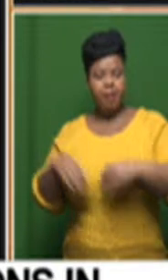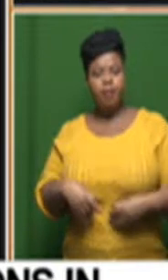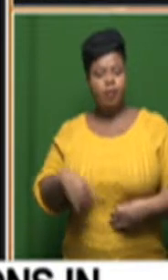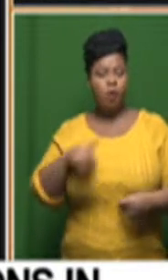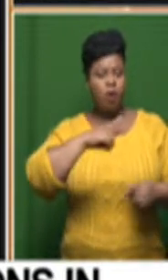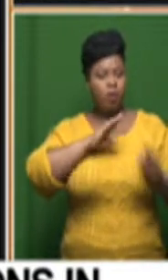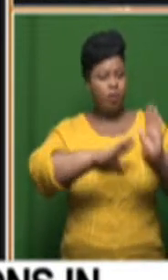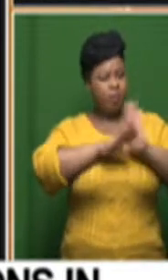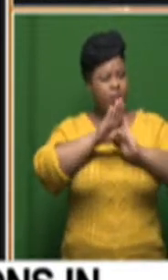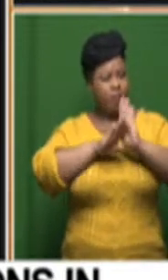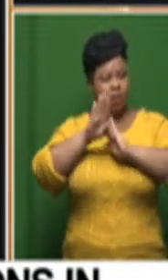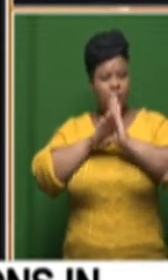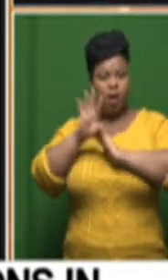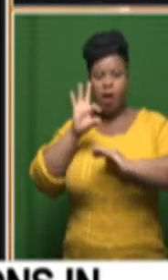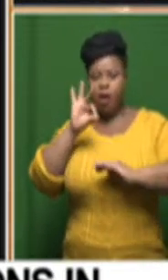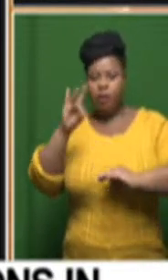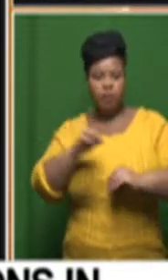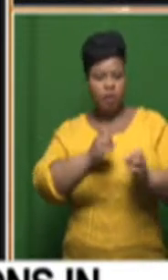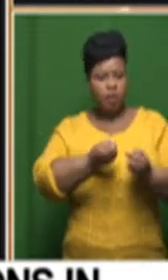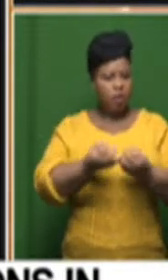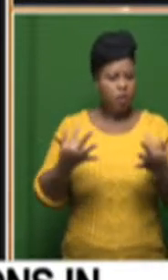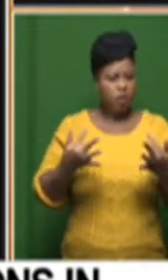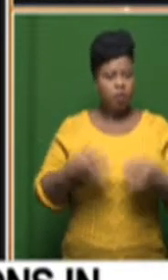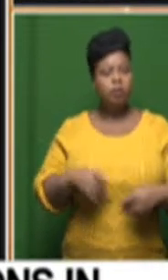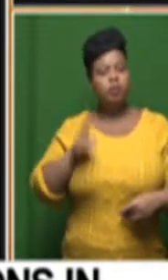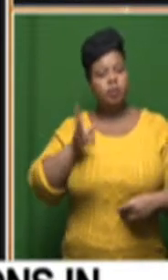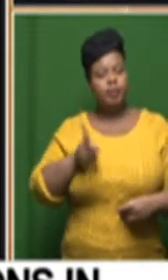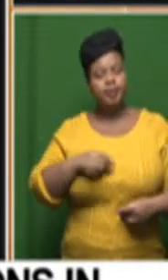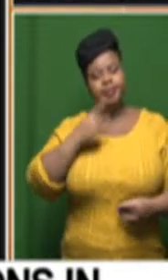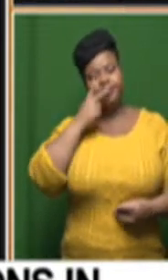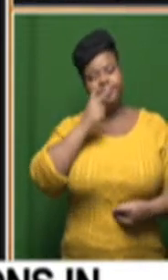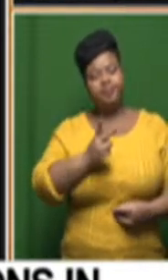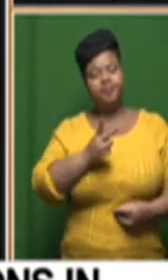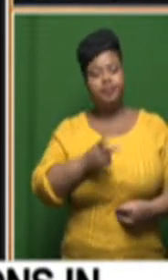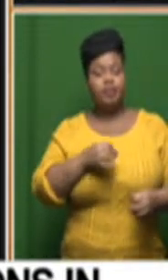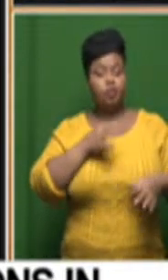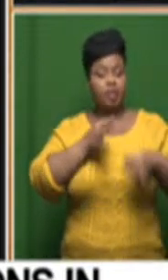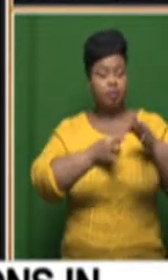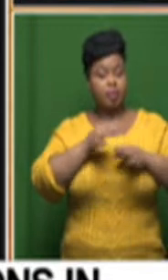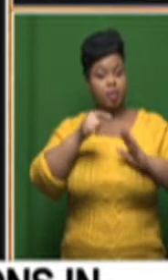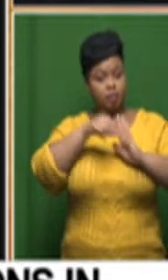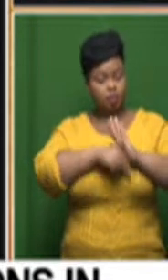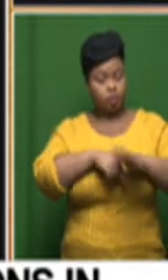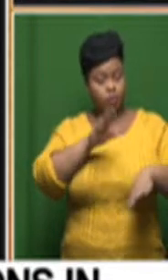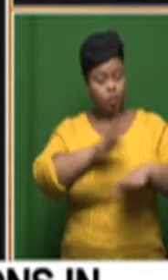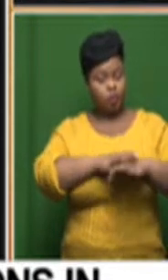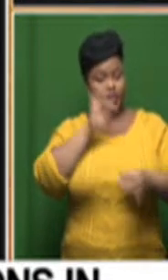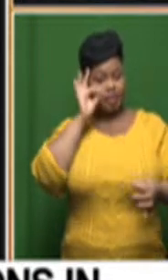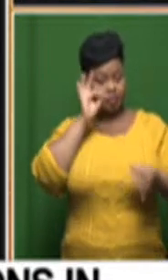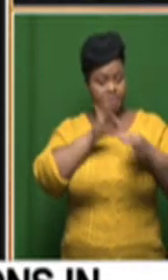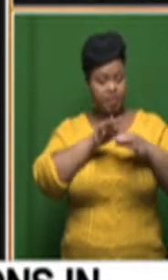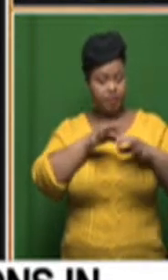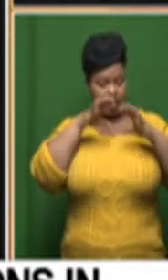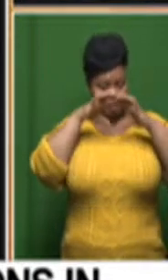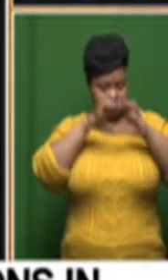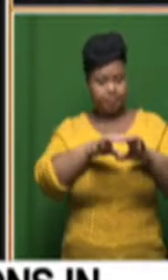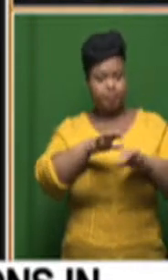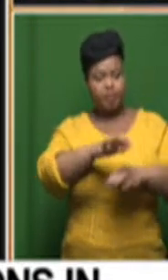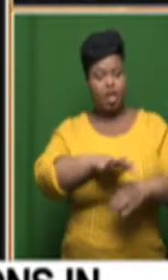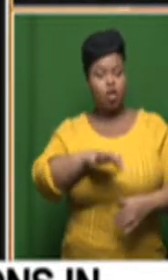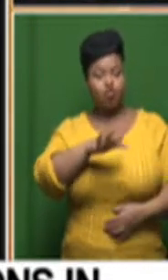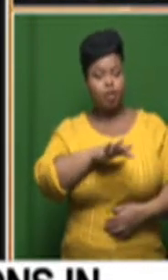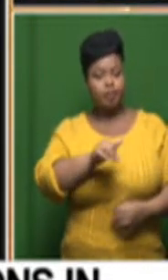a daily basis. Then we can also have a further breakdown into the specific areas in a